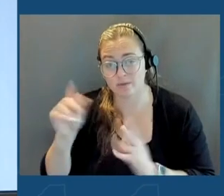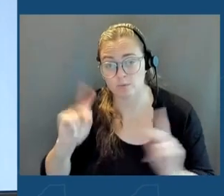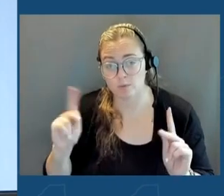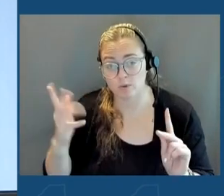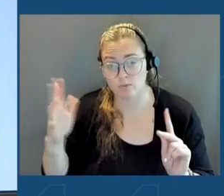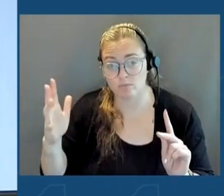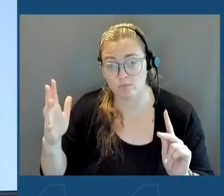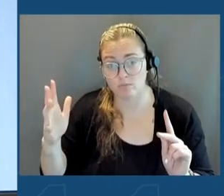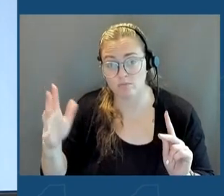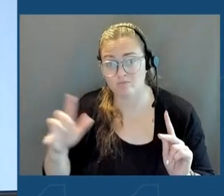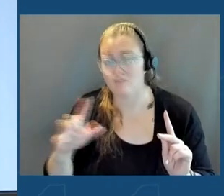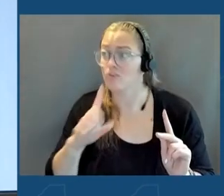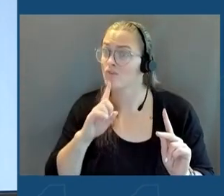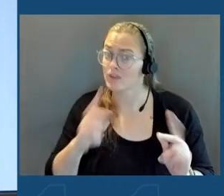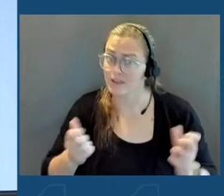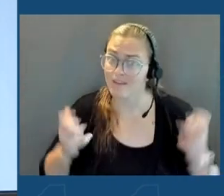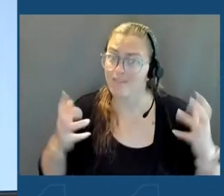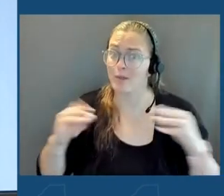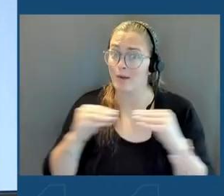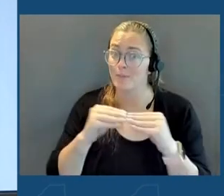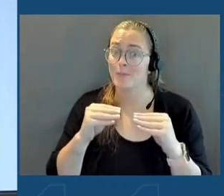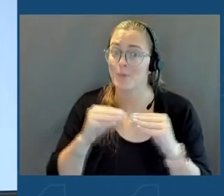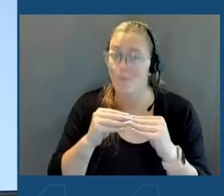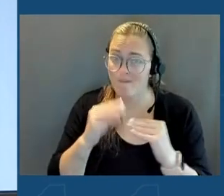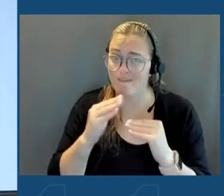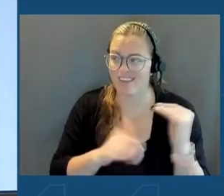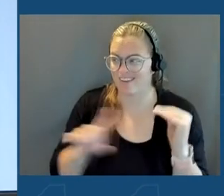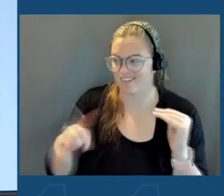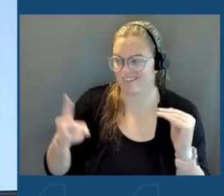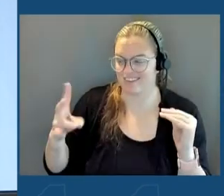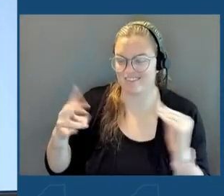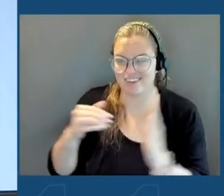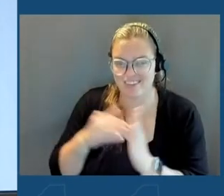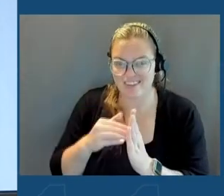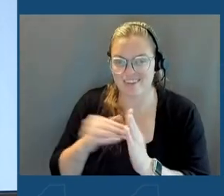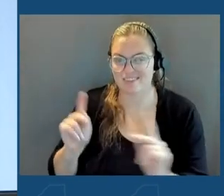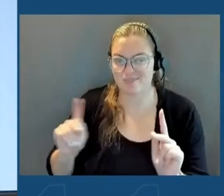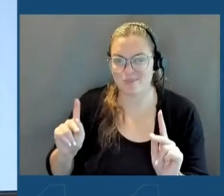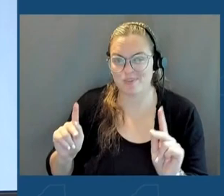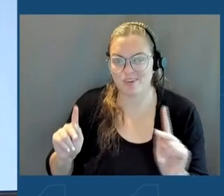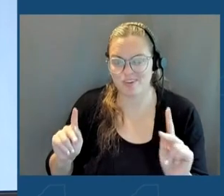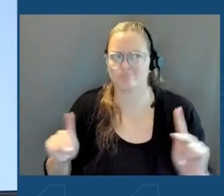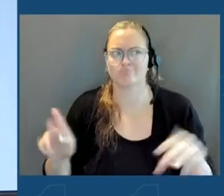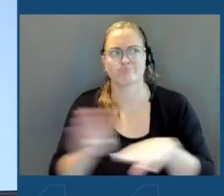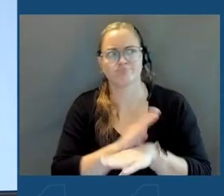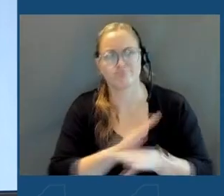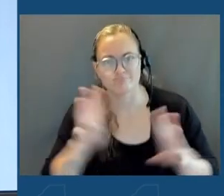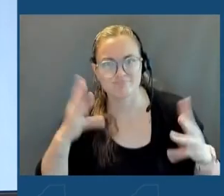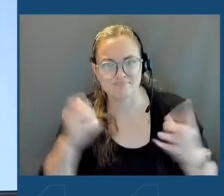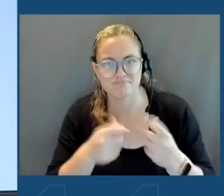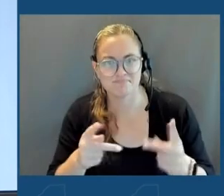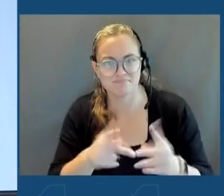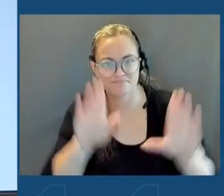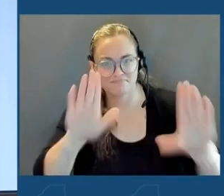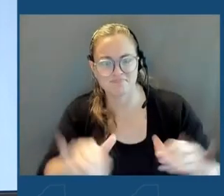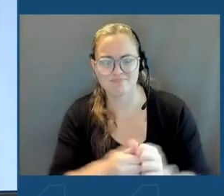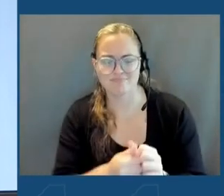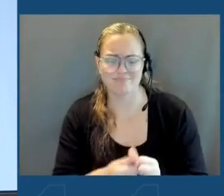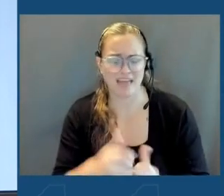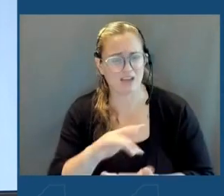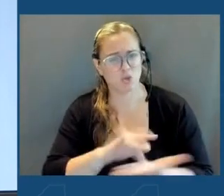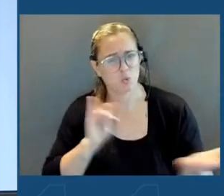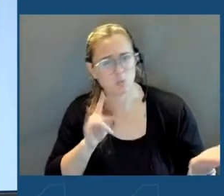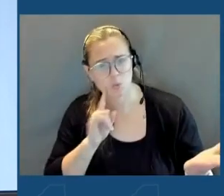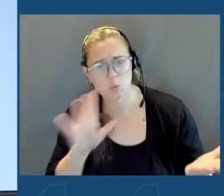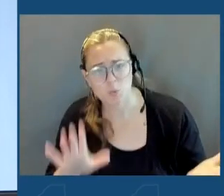you really punch above your weight. These are world-class attractions, and never take that for granted. And also just having